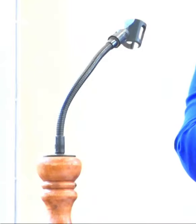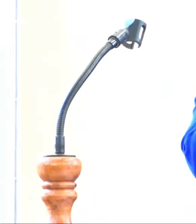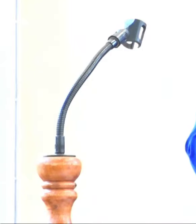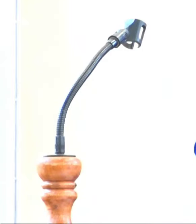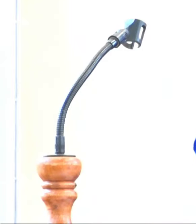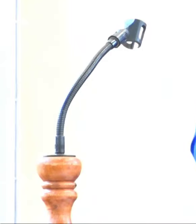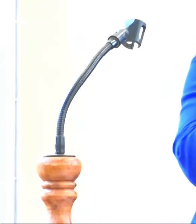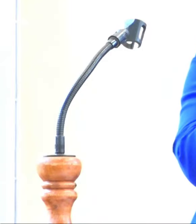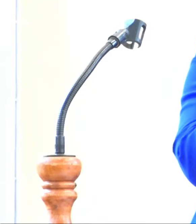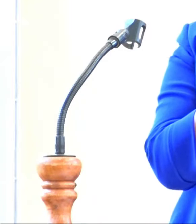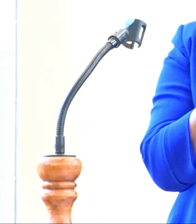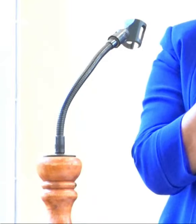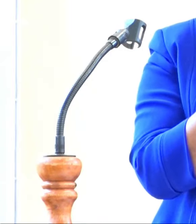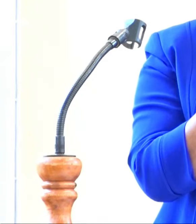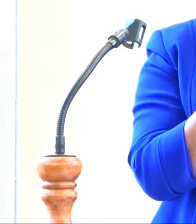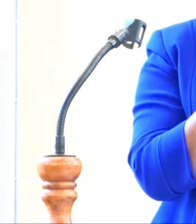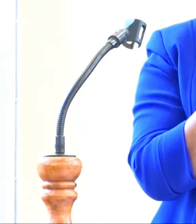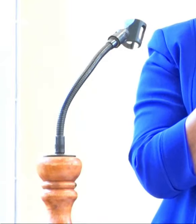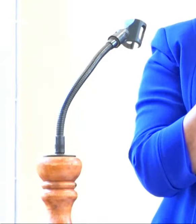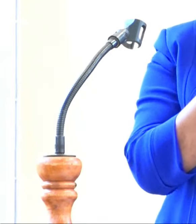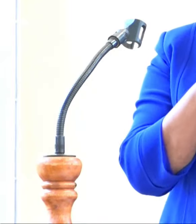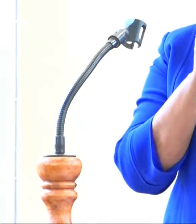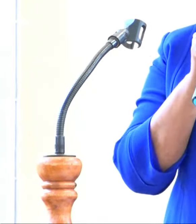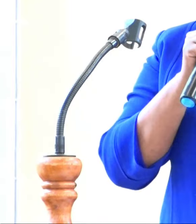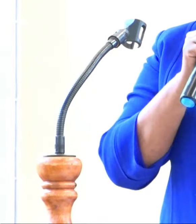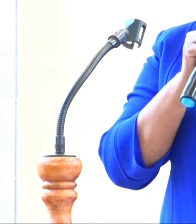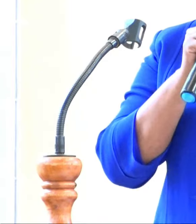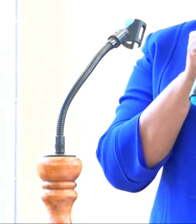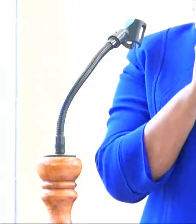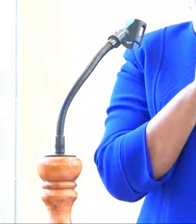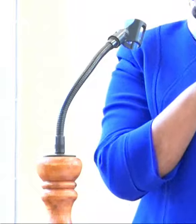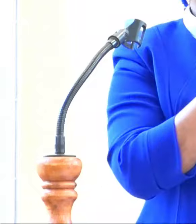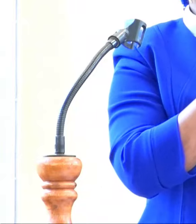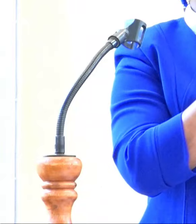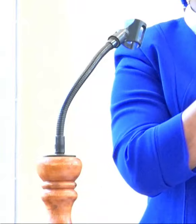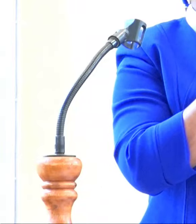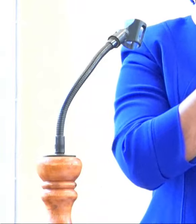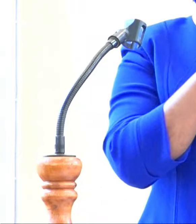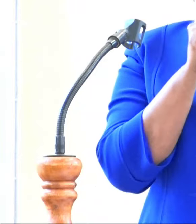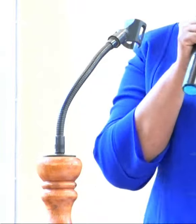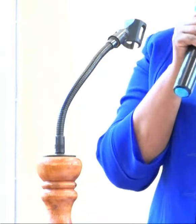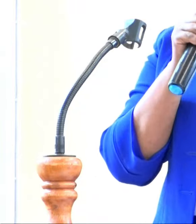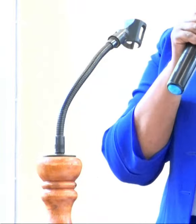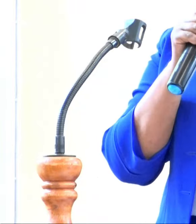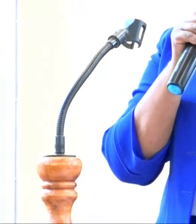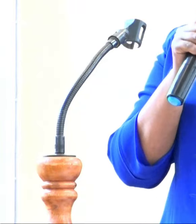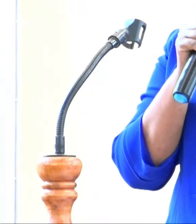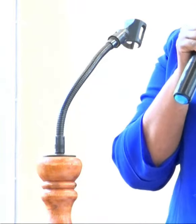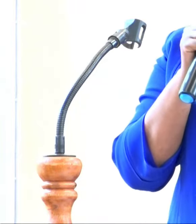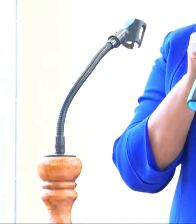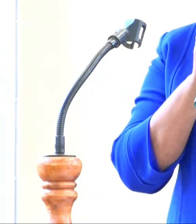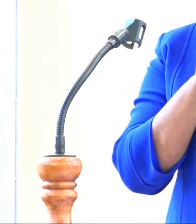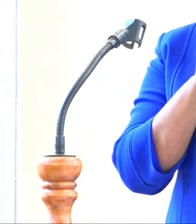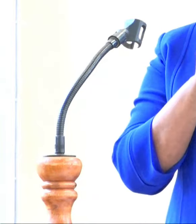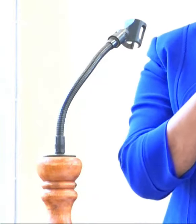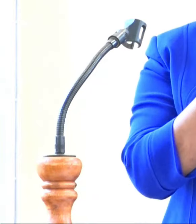verse 16, it talks about the one that we serve. And he says, that it says very well, that don't you know